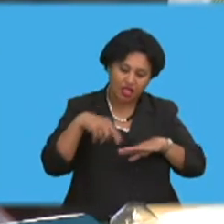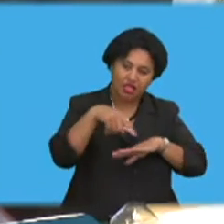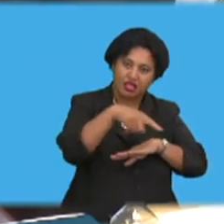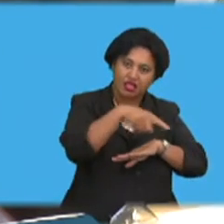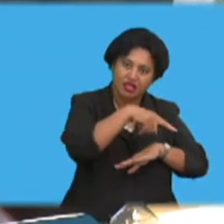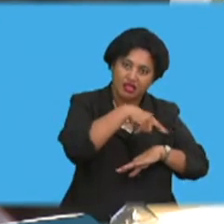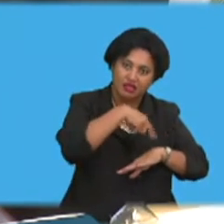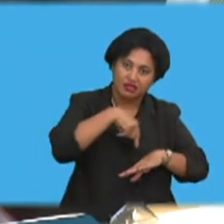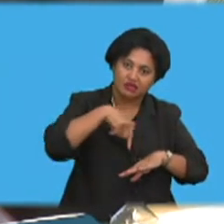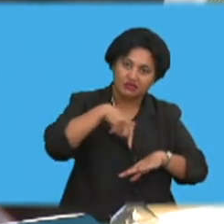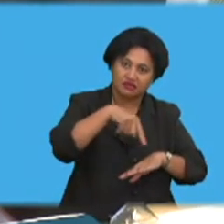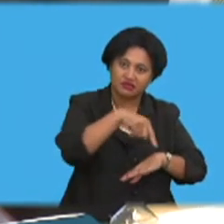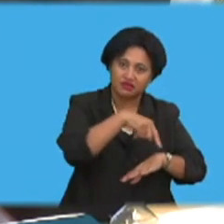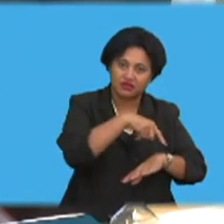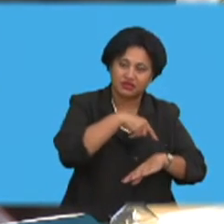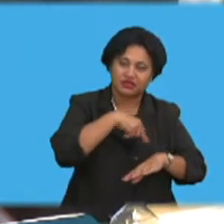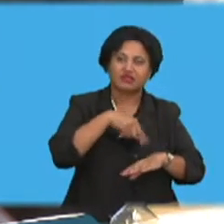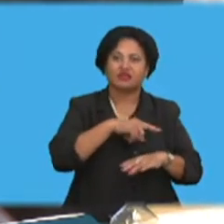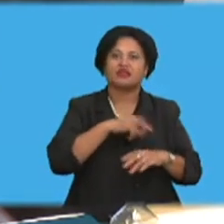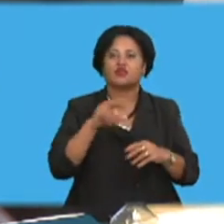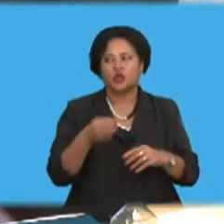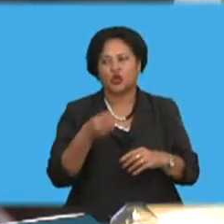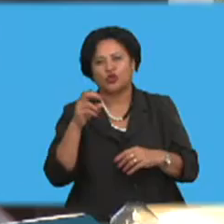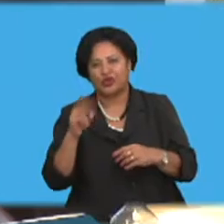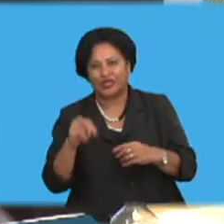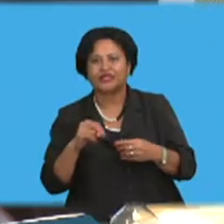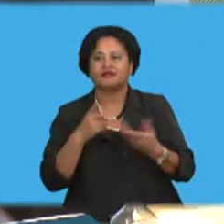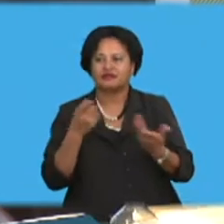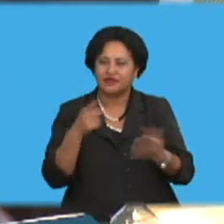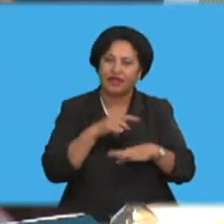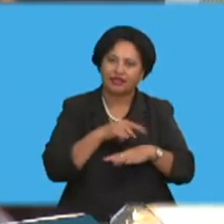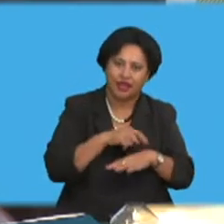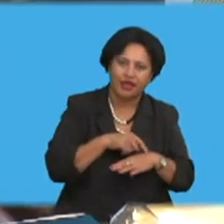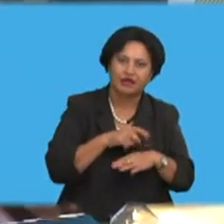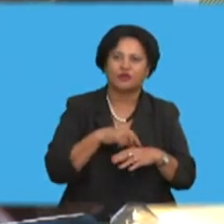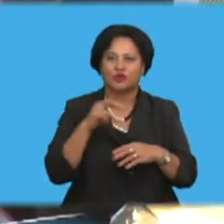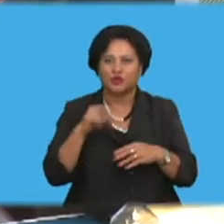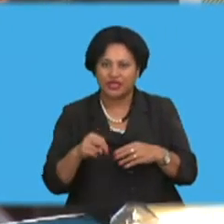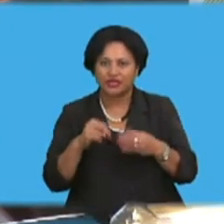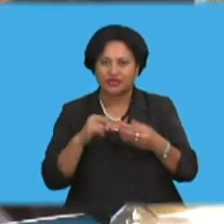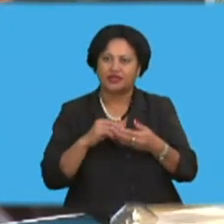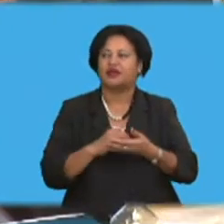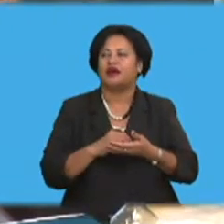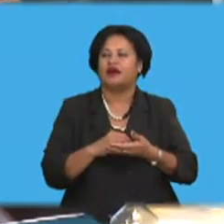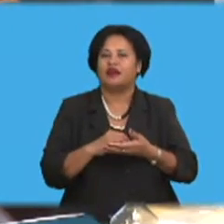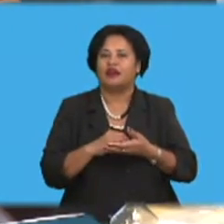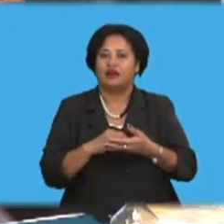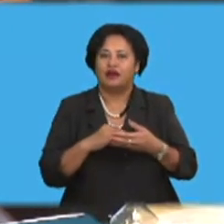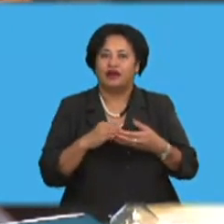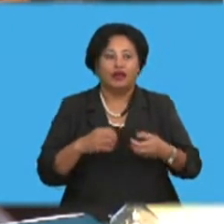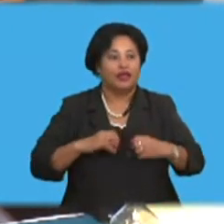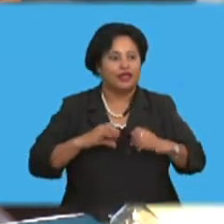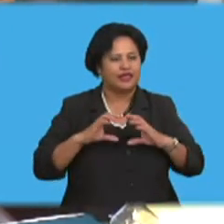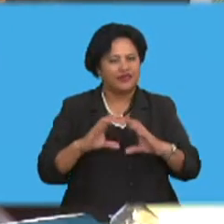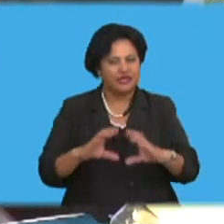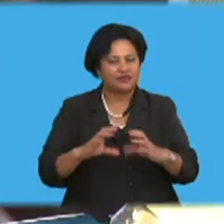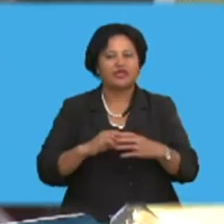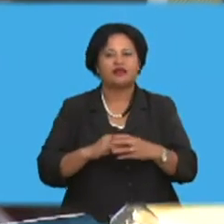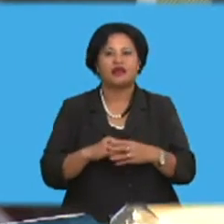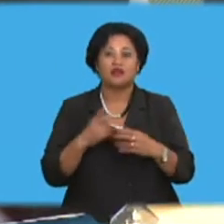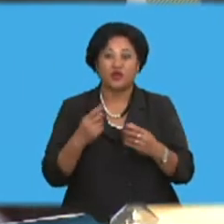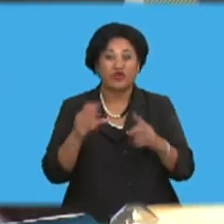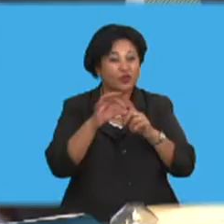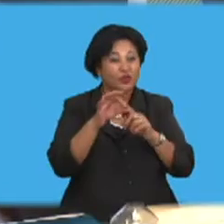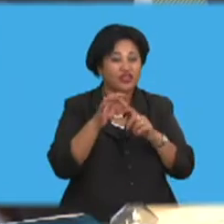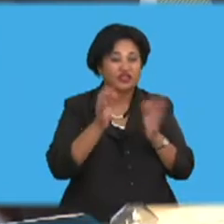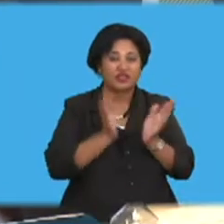course, requires investment as well. Madam Speaker, the question this morning is broad because